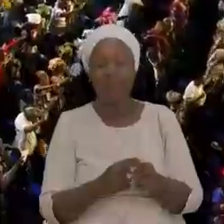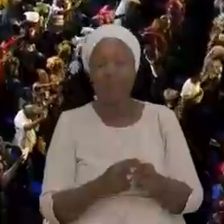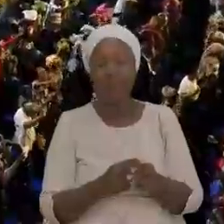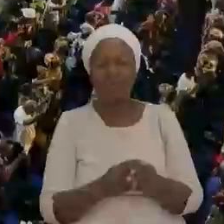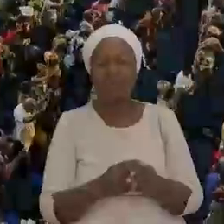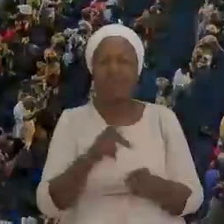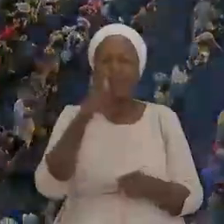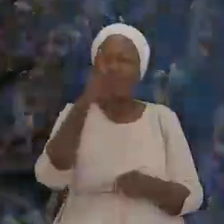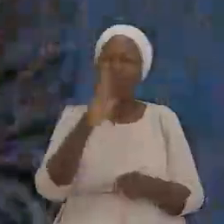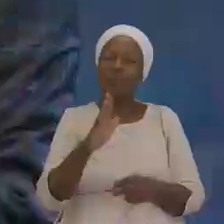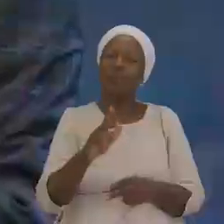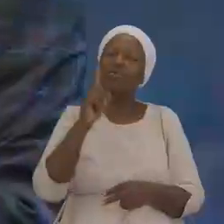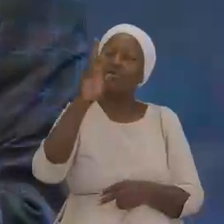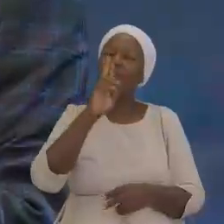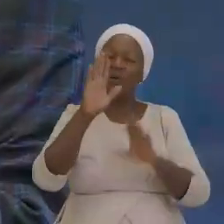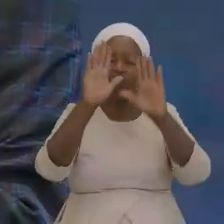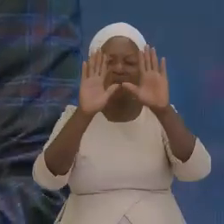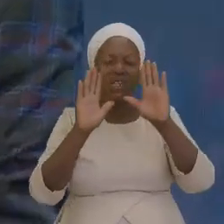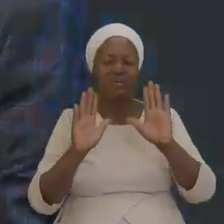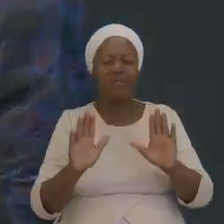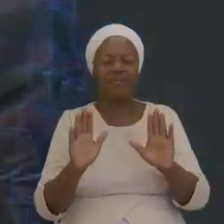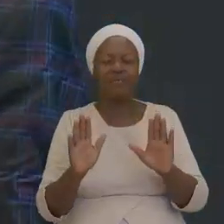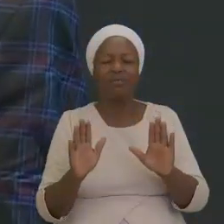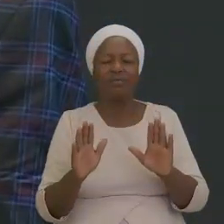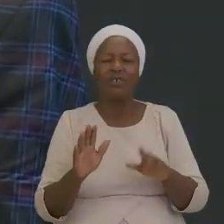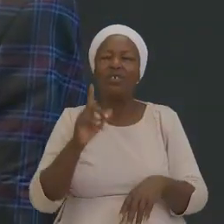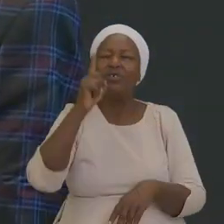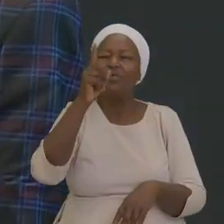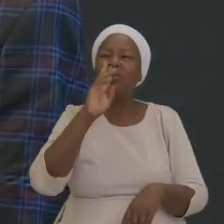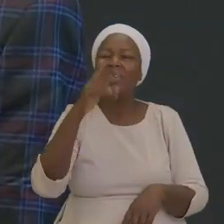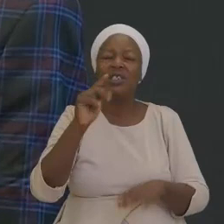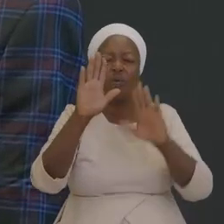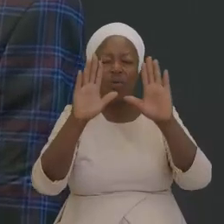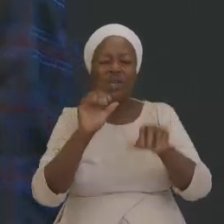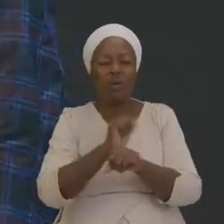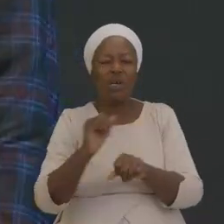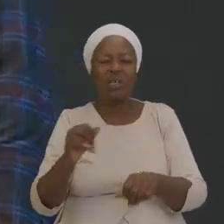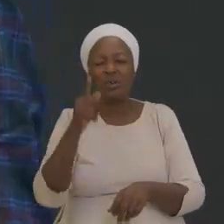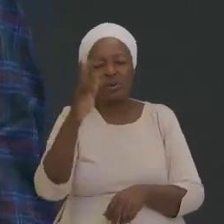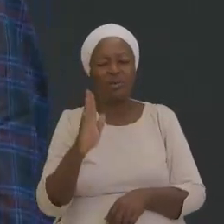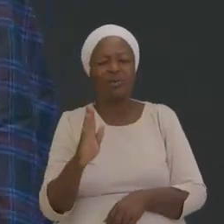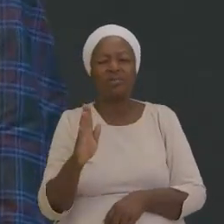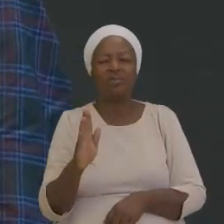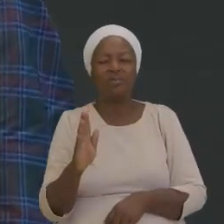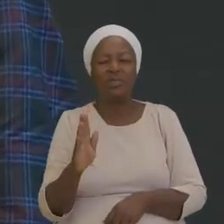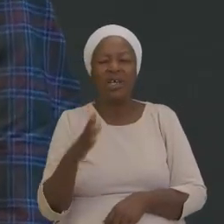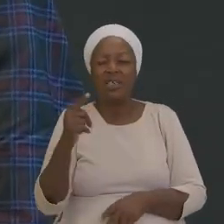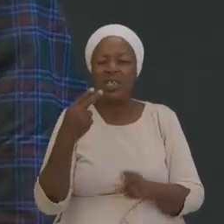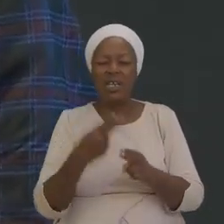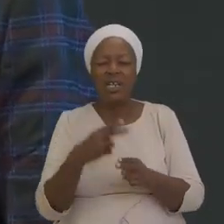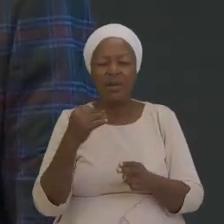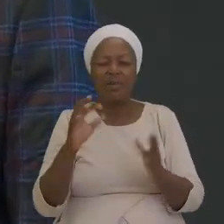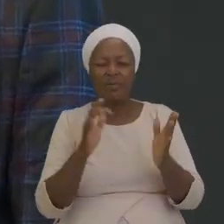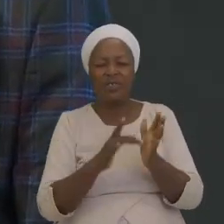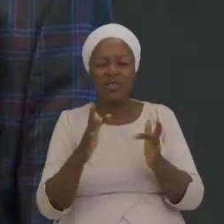God, you're wonderful. You are the wonder working God. The name of Jesus, your